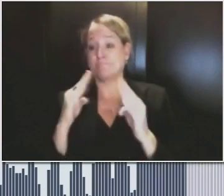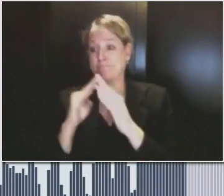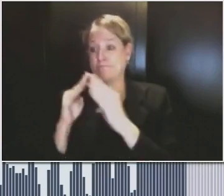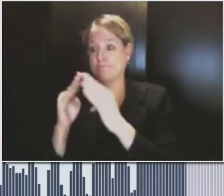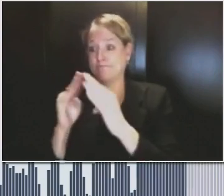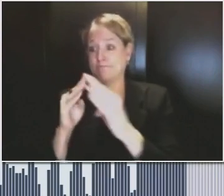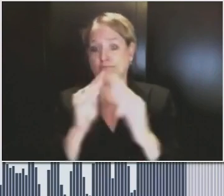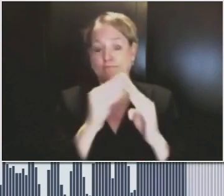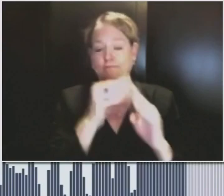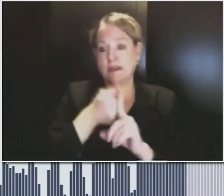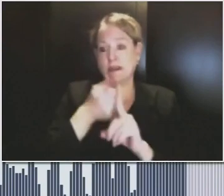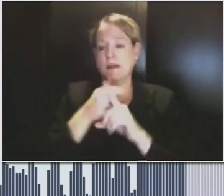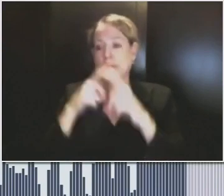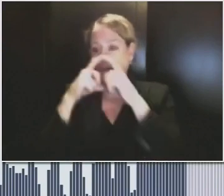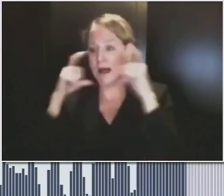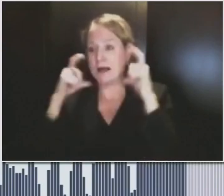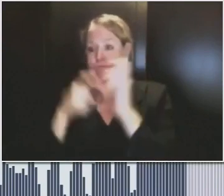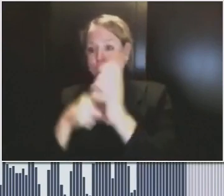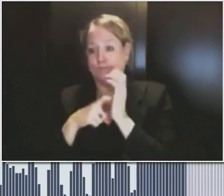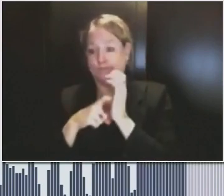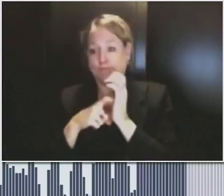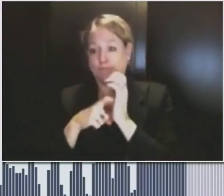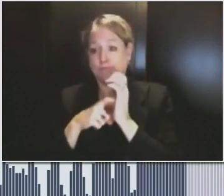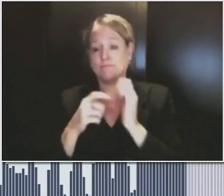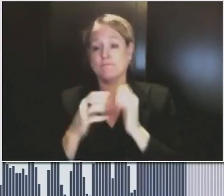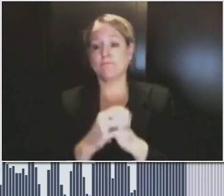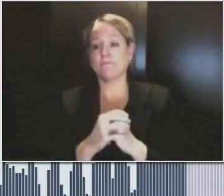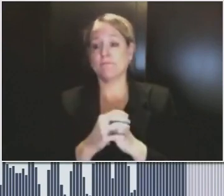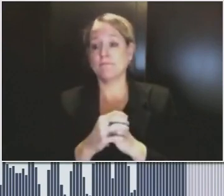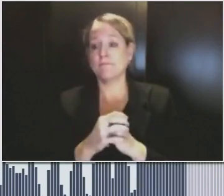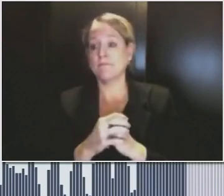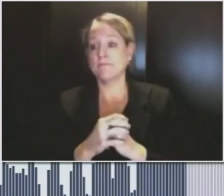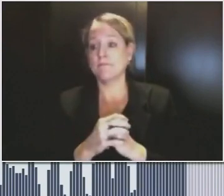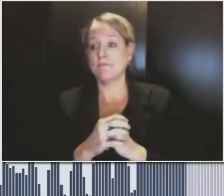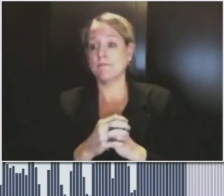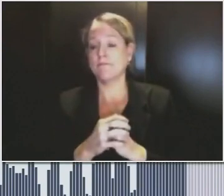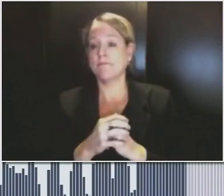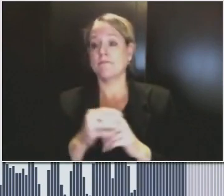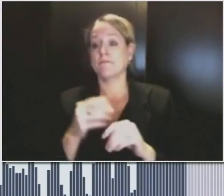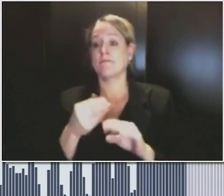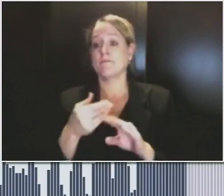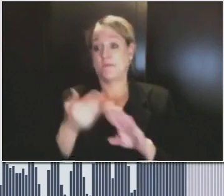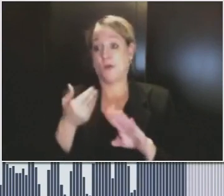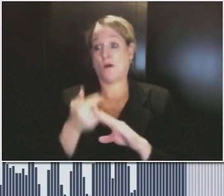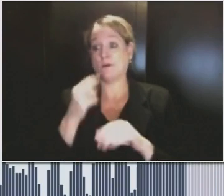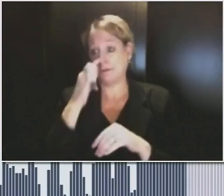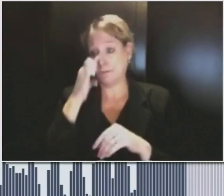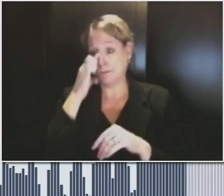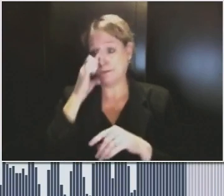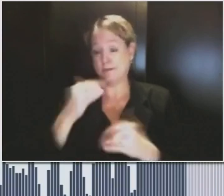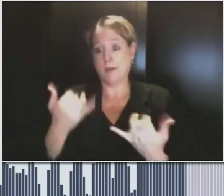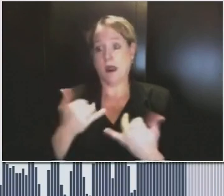certainly conceivable and plausible that you would see a difference within a week or two, and I certainly hope that we do.